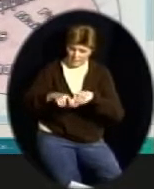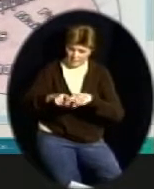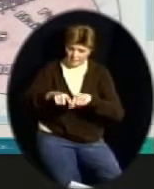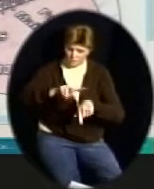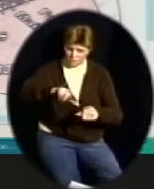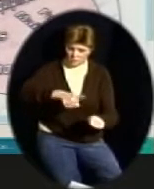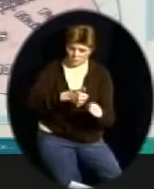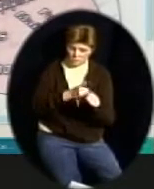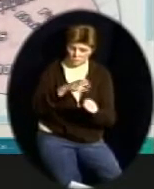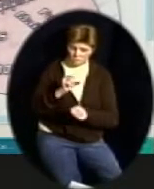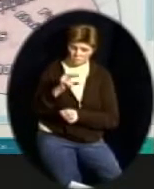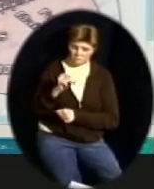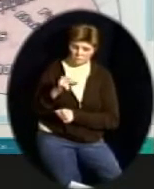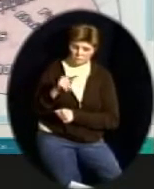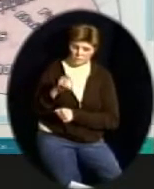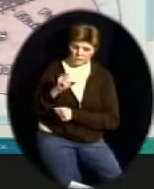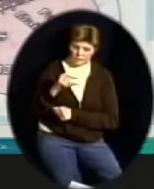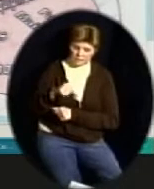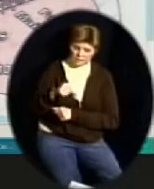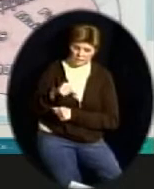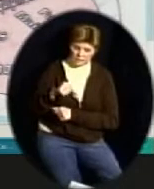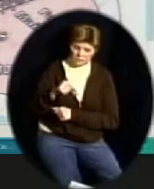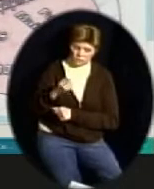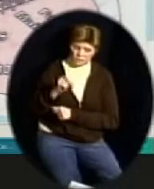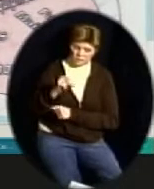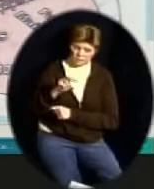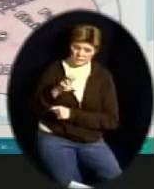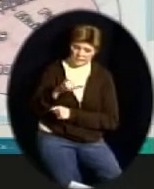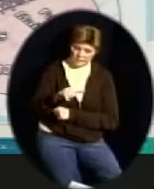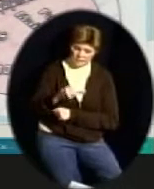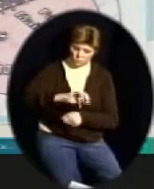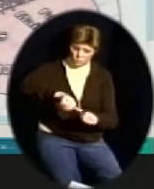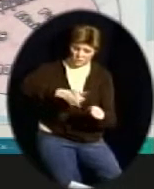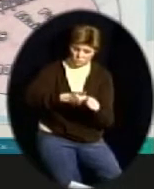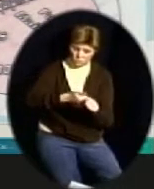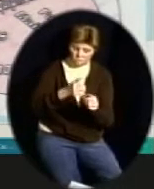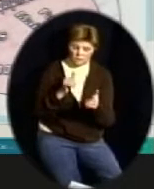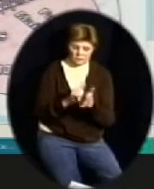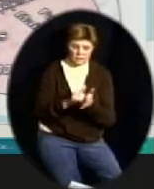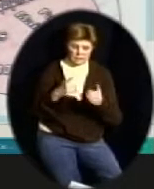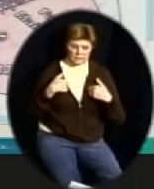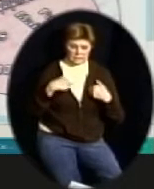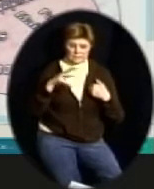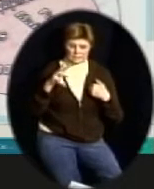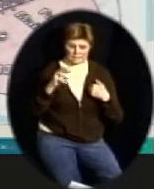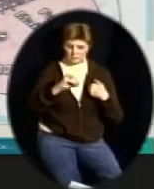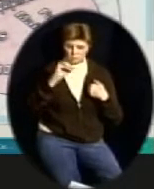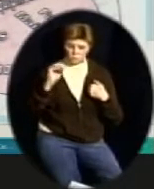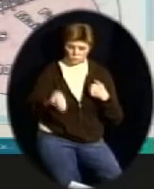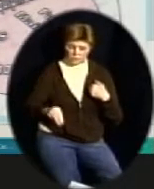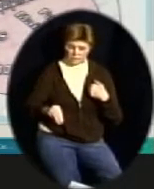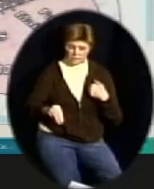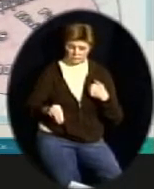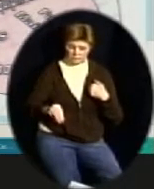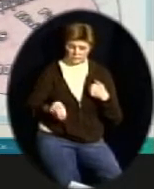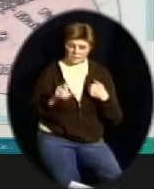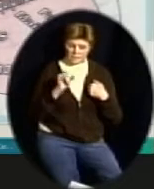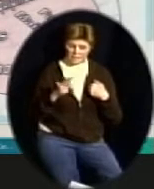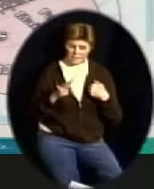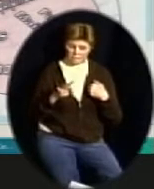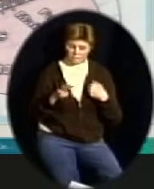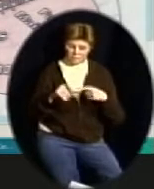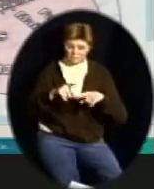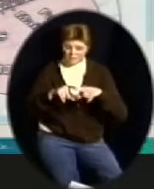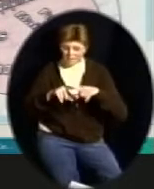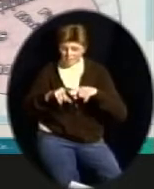for having a maximum. And that statutory authority right now is 6%. And if the contingency reserve, based